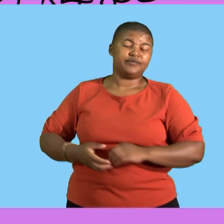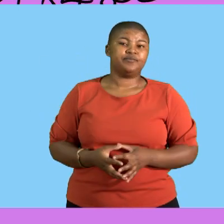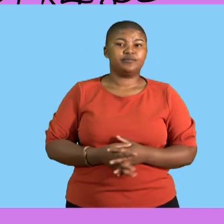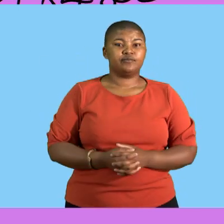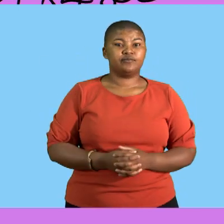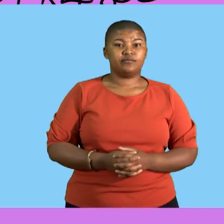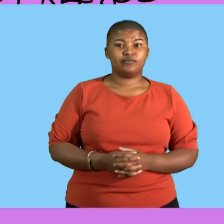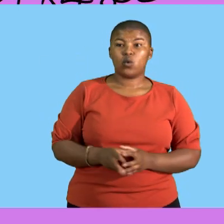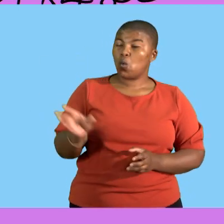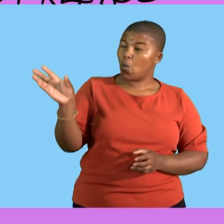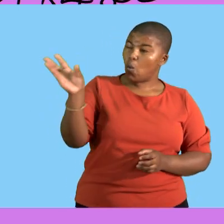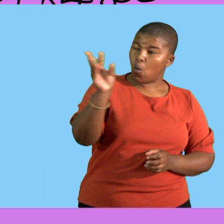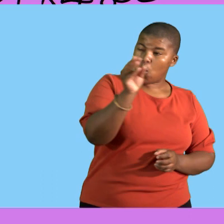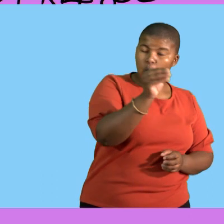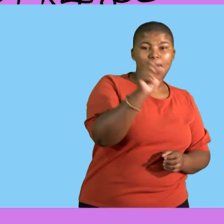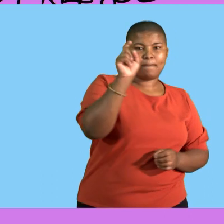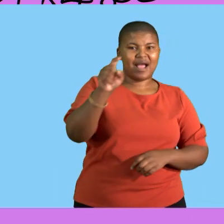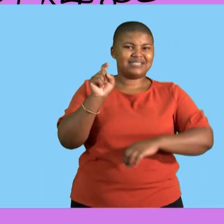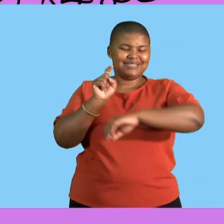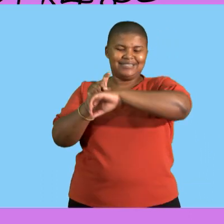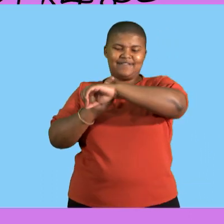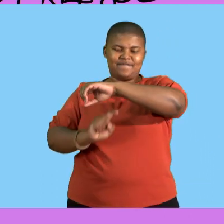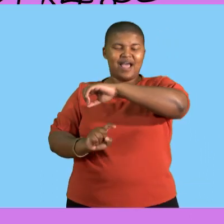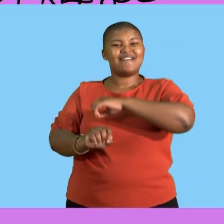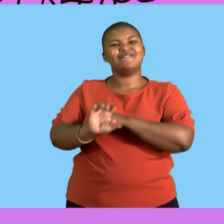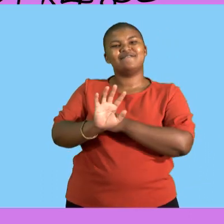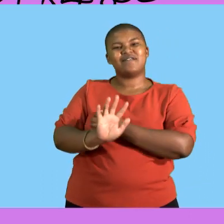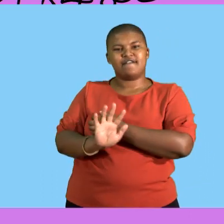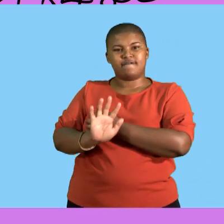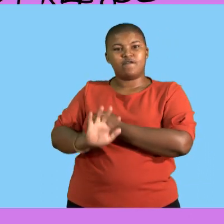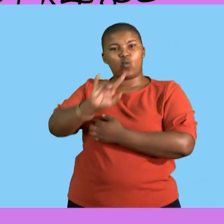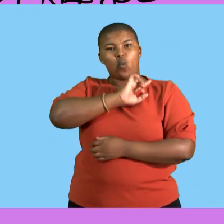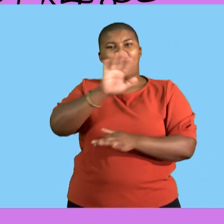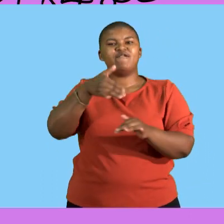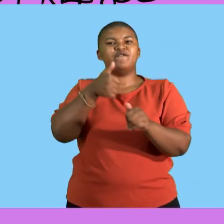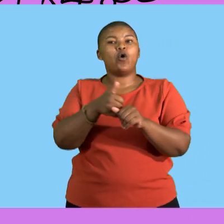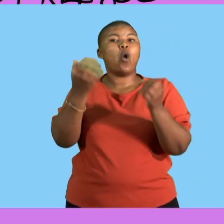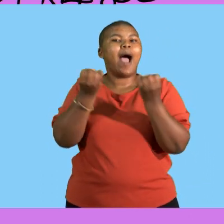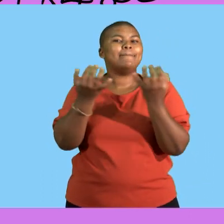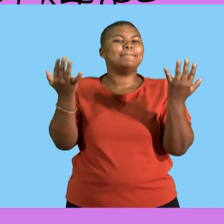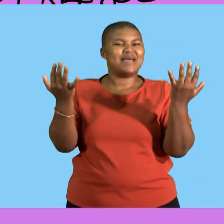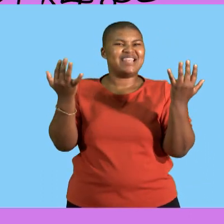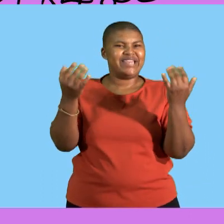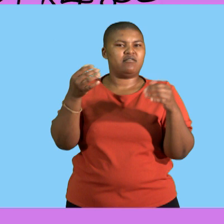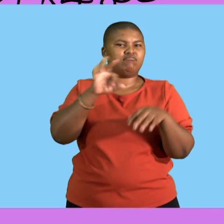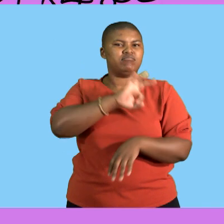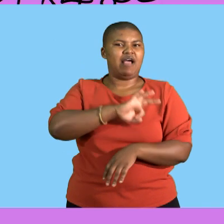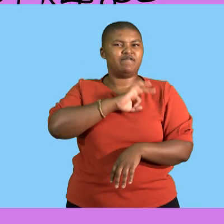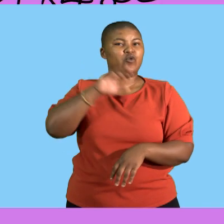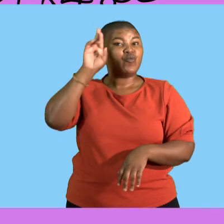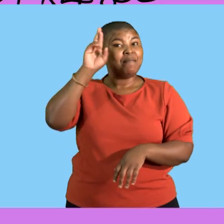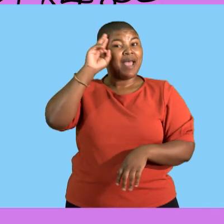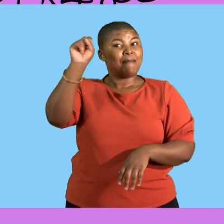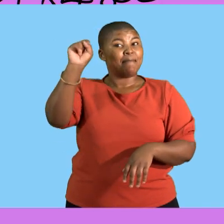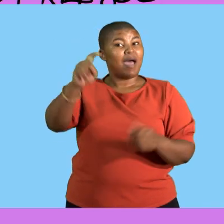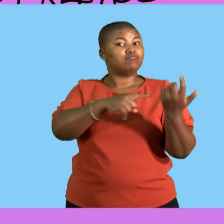4,800, and all this should be divided by 5. We are following the procedure or the formula